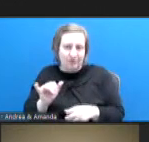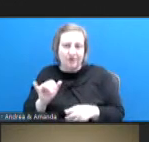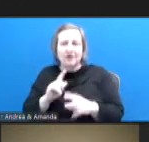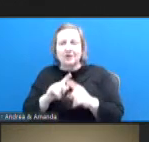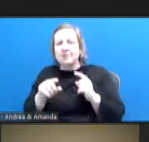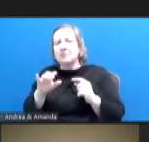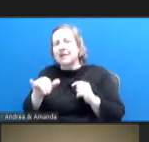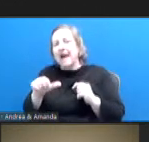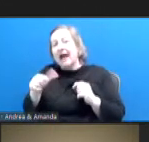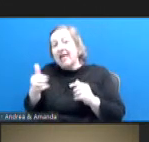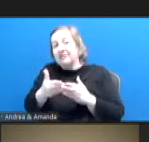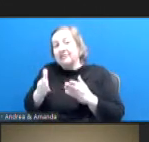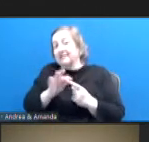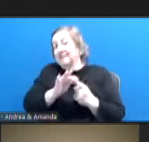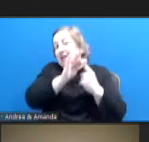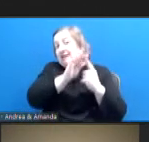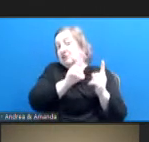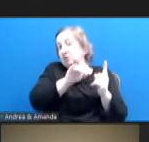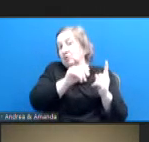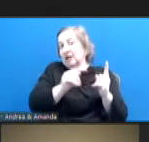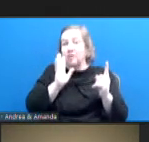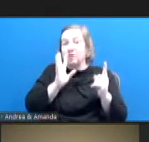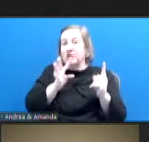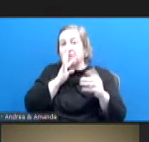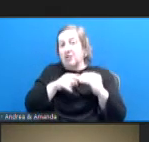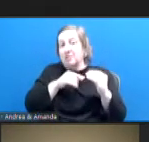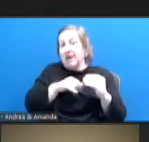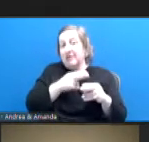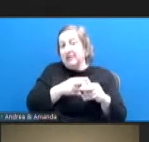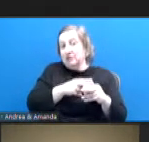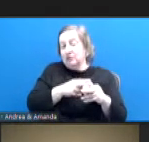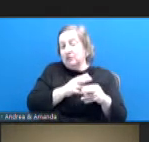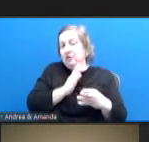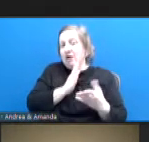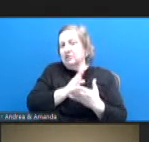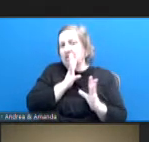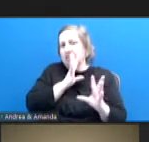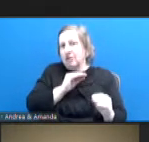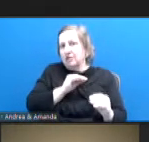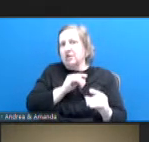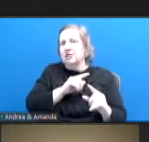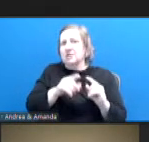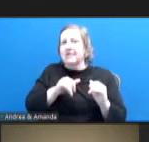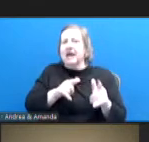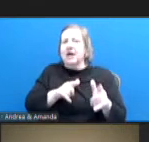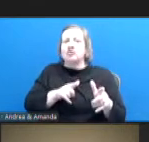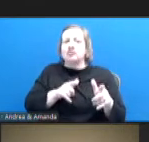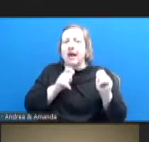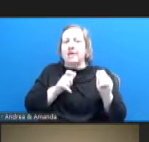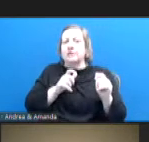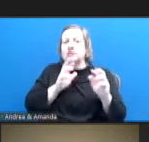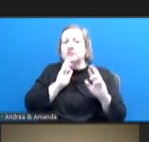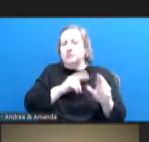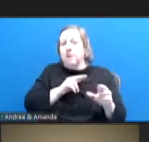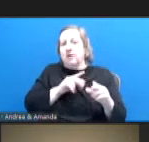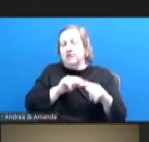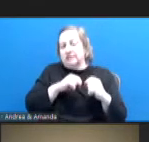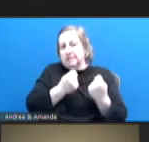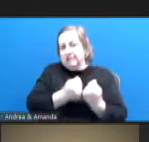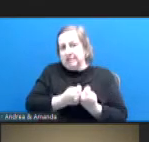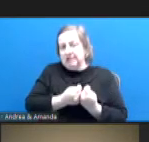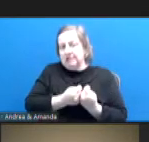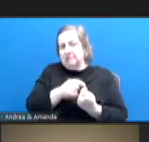was a special unit. I mean, we're going to talk about that soon when we stop talking here. But that was the rapid response team, that training that you want to talk about tonight. And